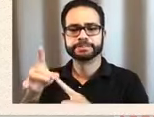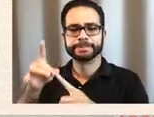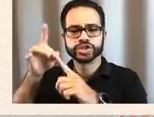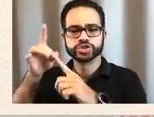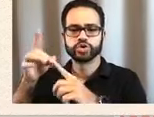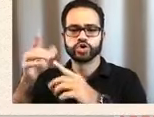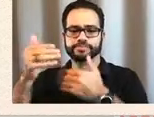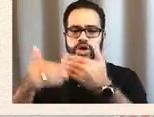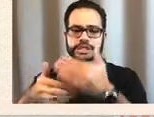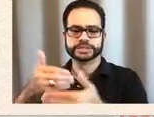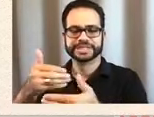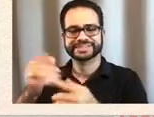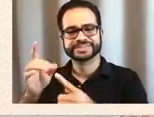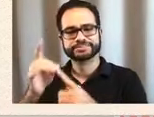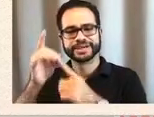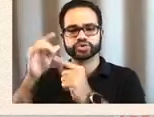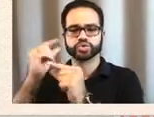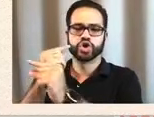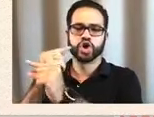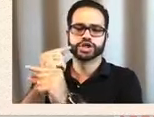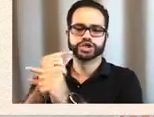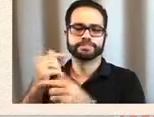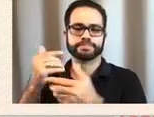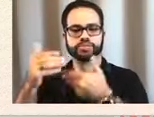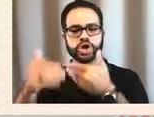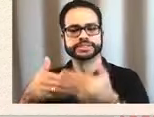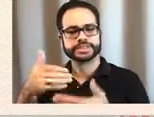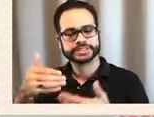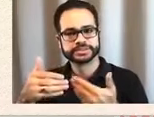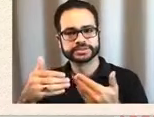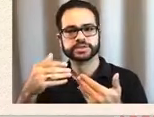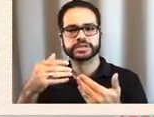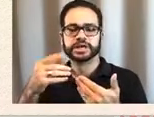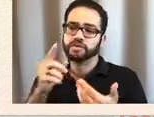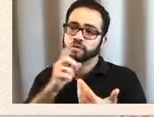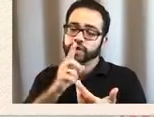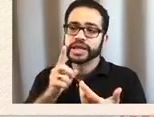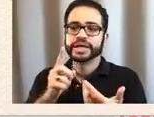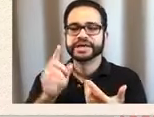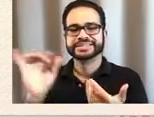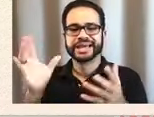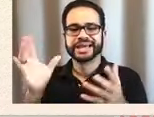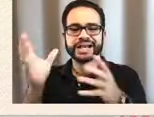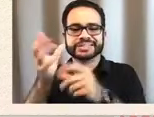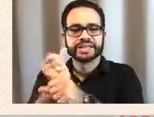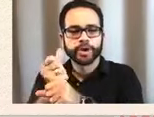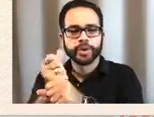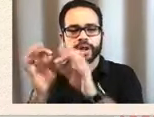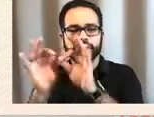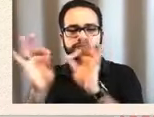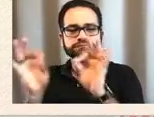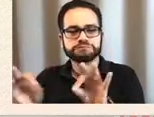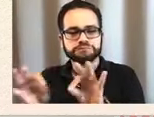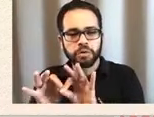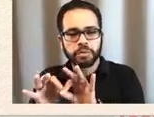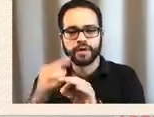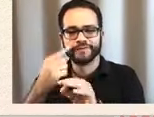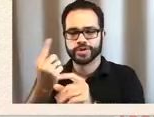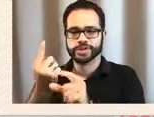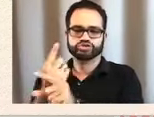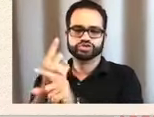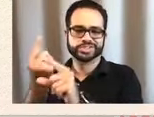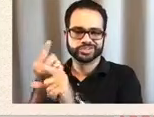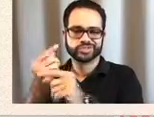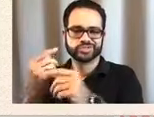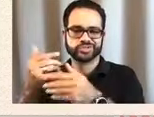guardianship process that is essentially a summary form of the traditional guardianship process.